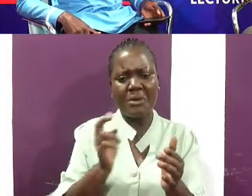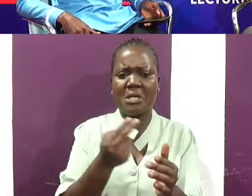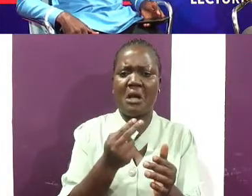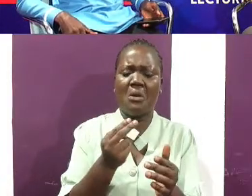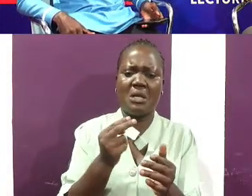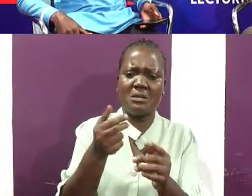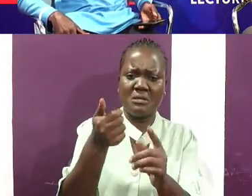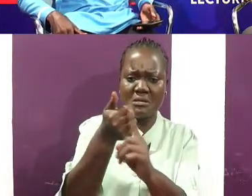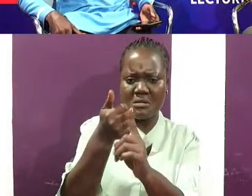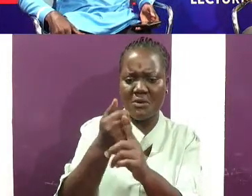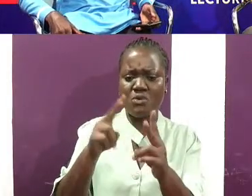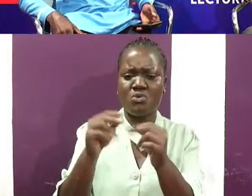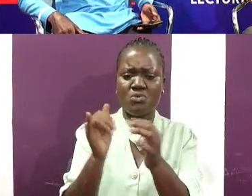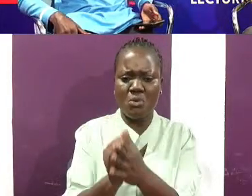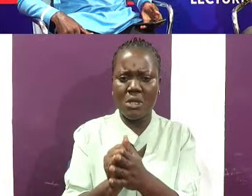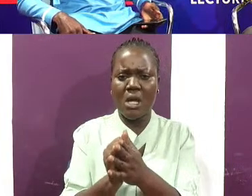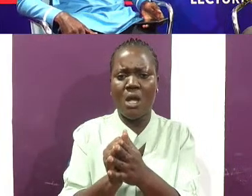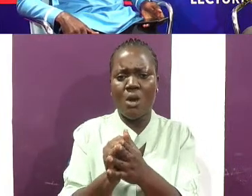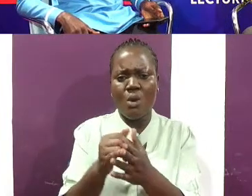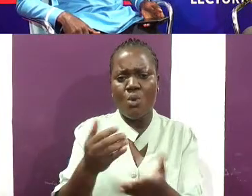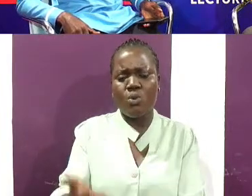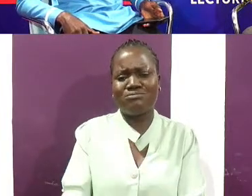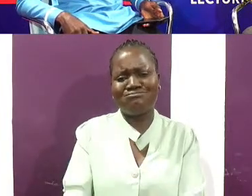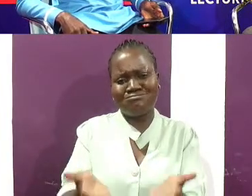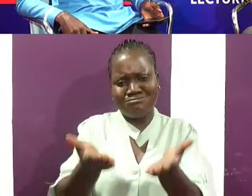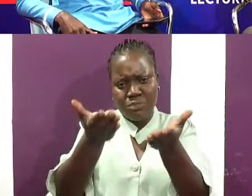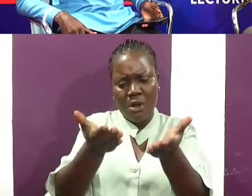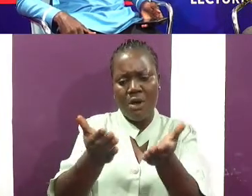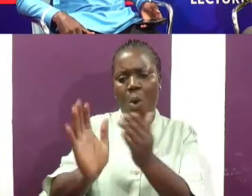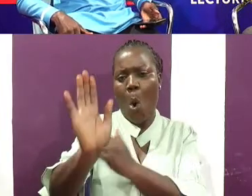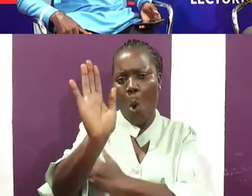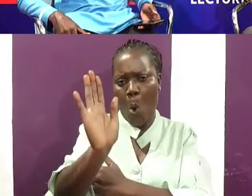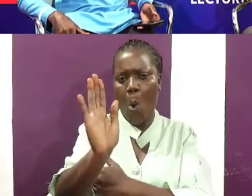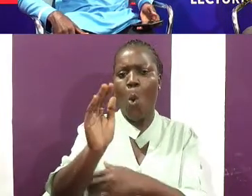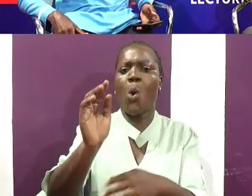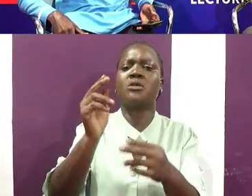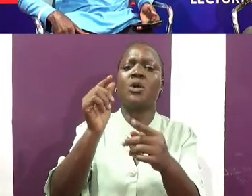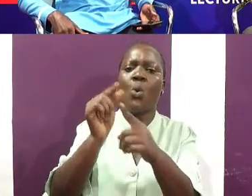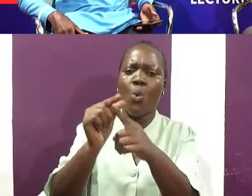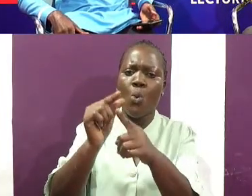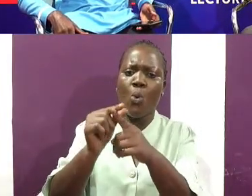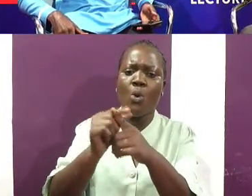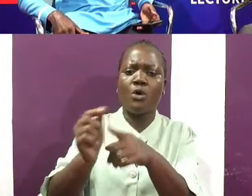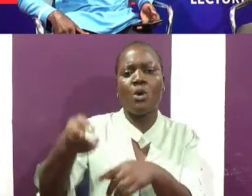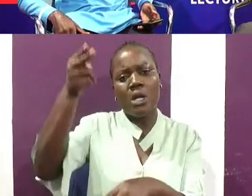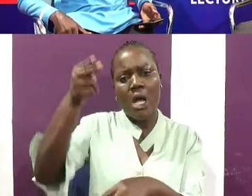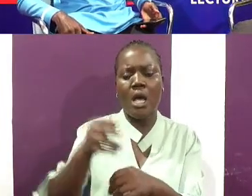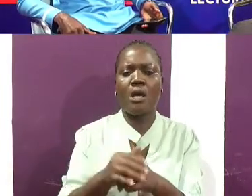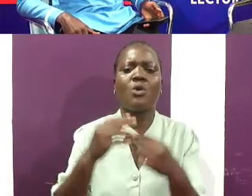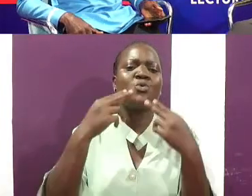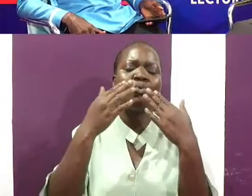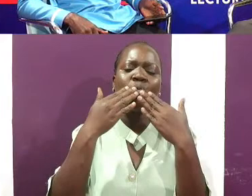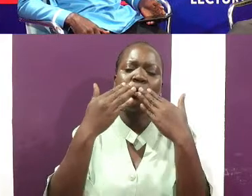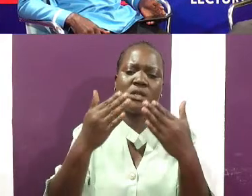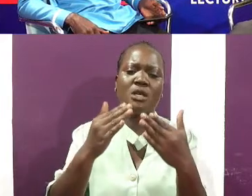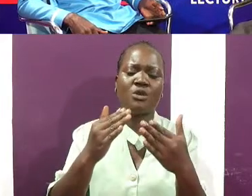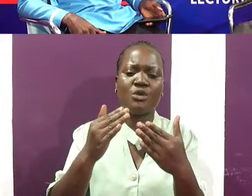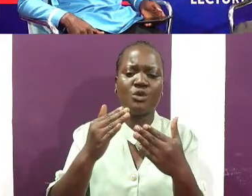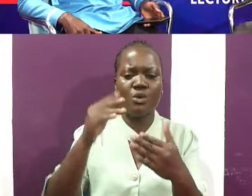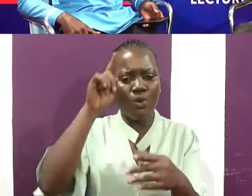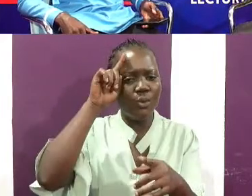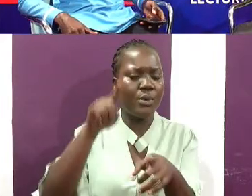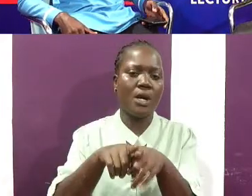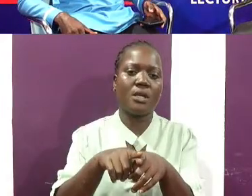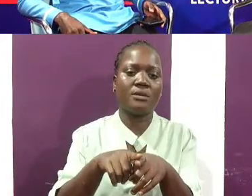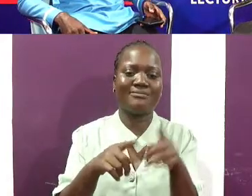a Kristo abodin afre no ye so almost insert my can yes so insert my can. Yo, yeah, that's it. That's all.